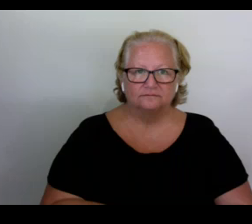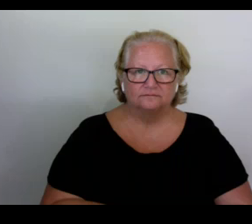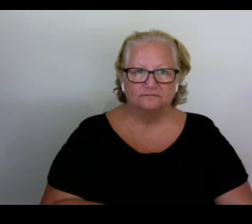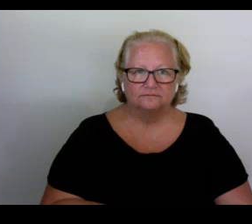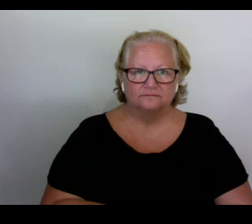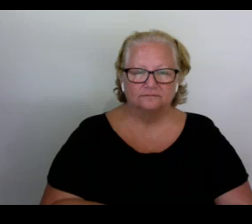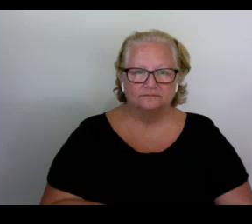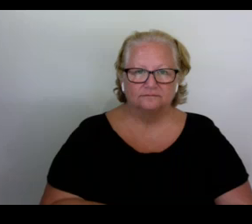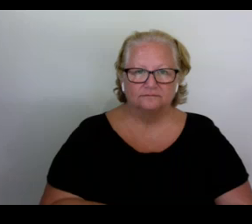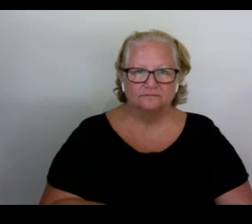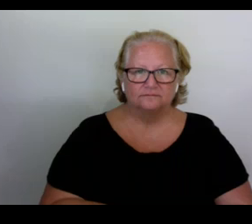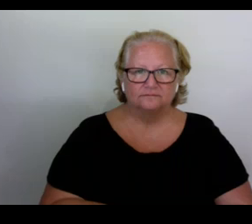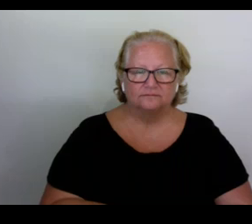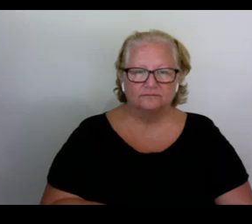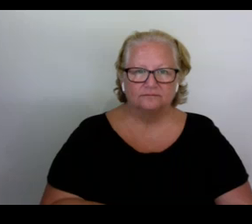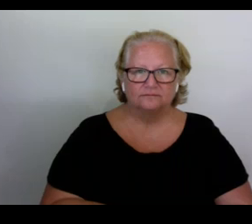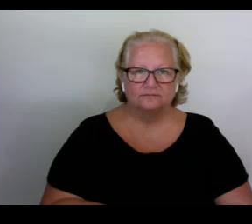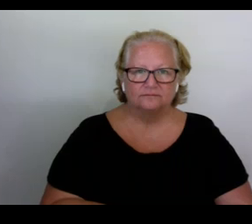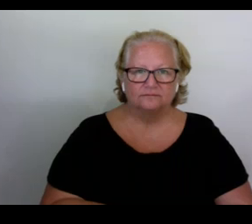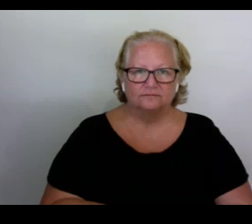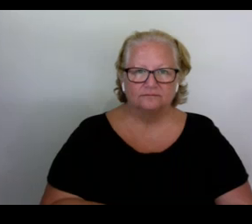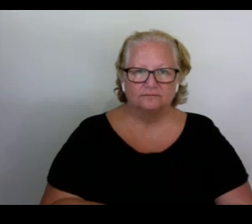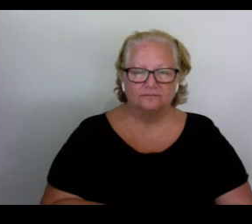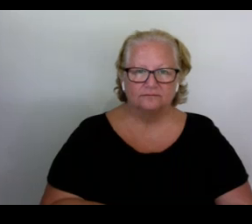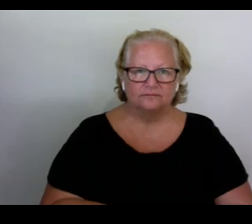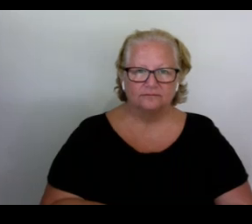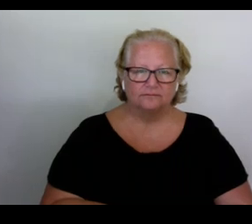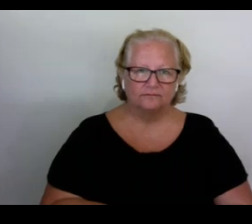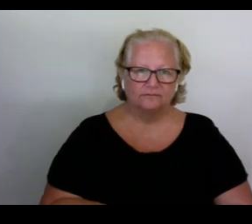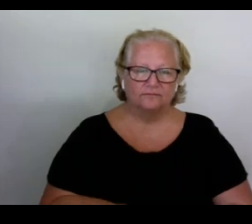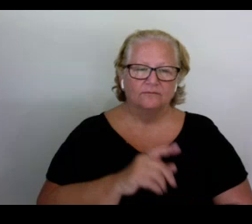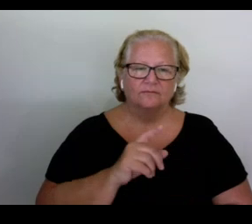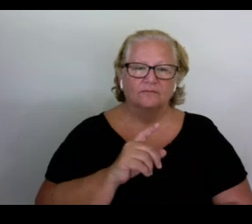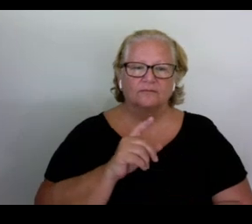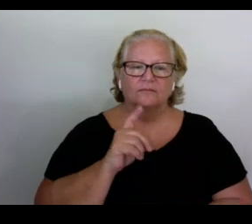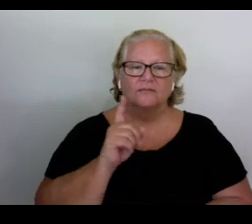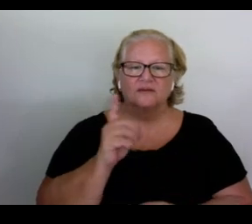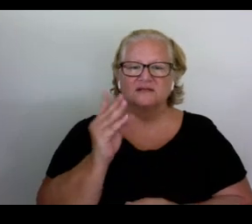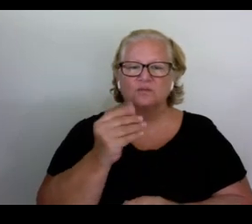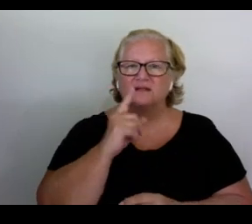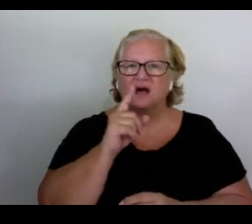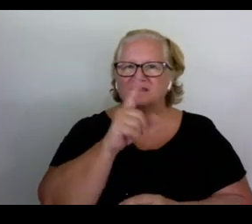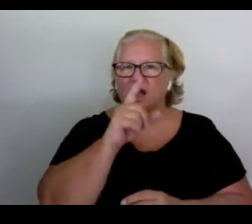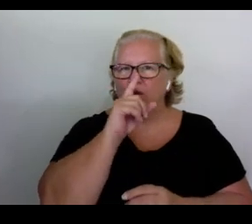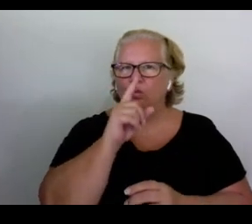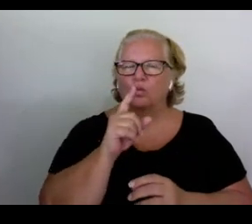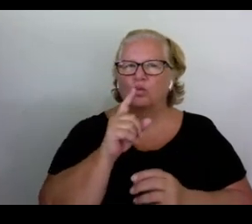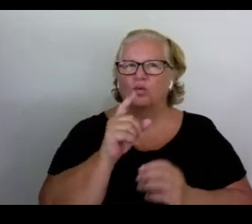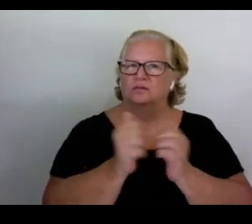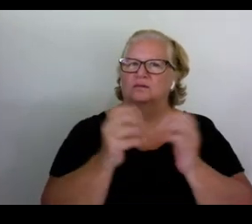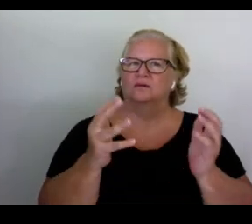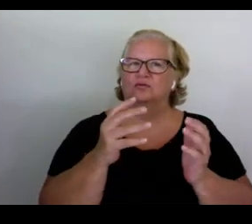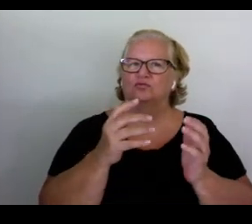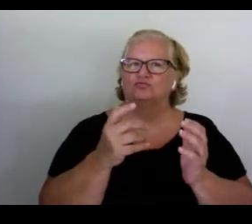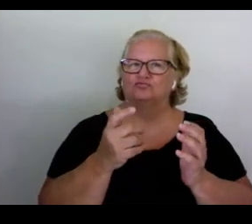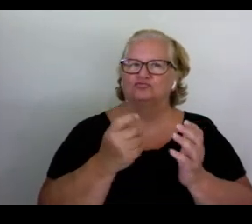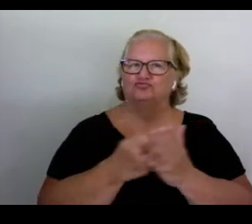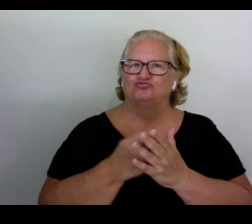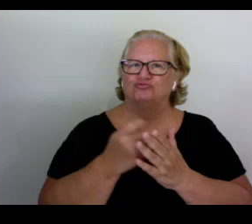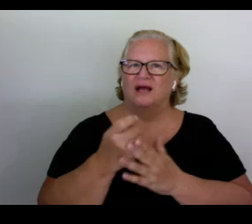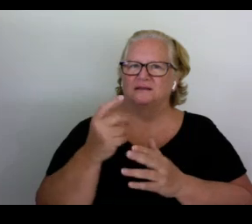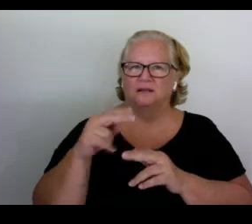Just some more commentary on the rent assistance. So someone said they could dispute the rent increase and also check